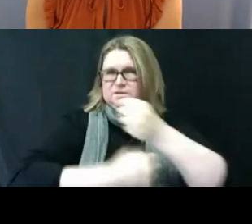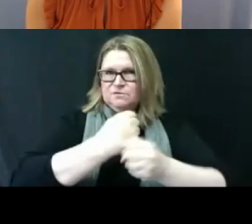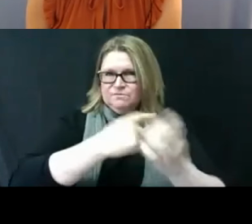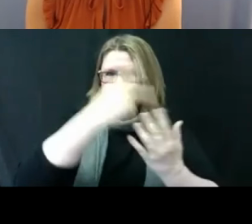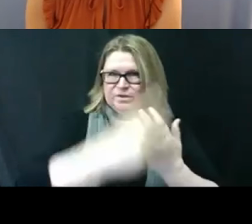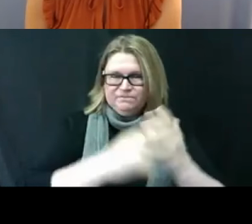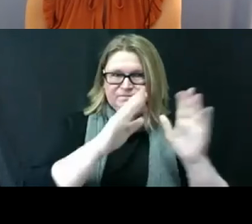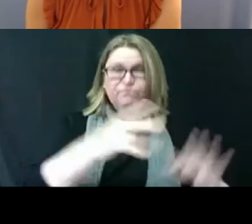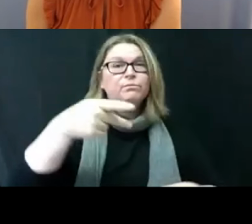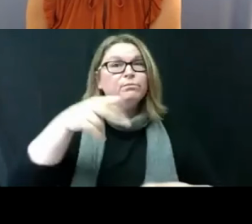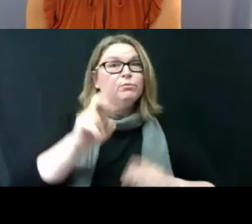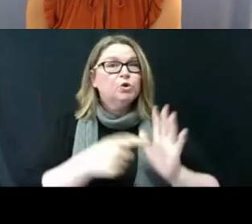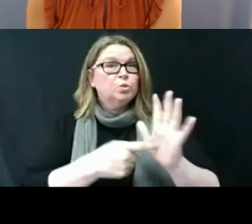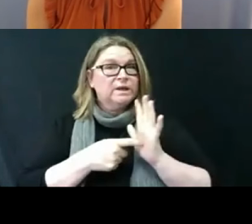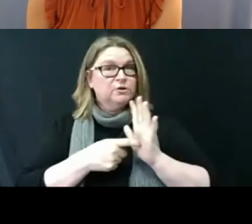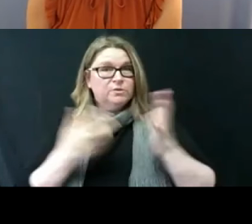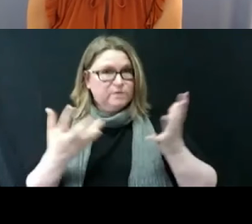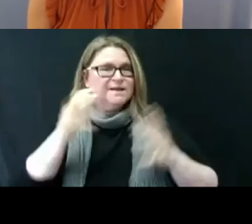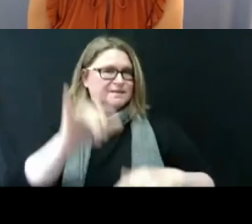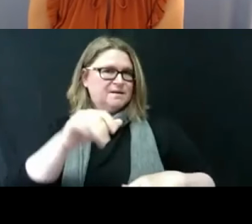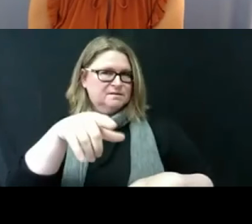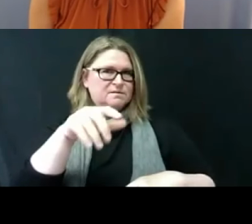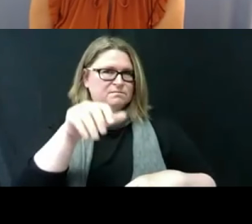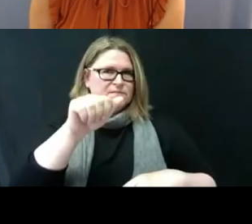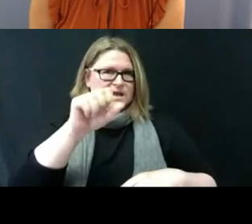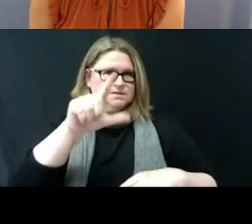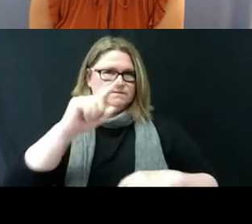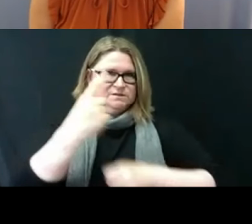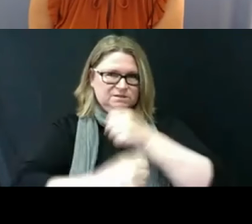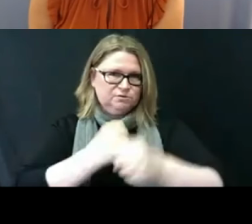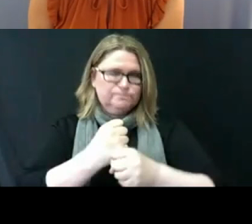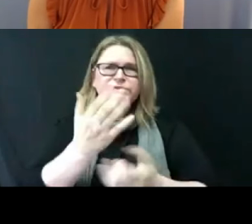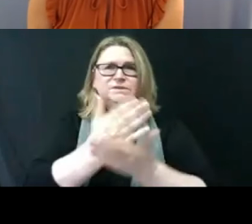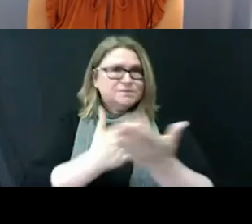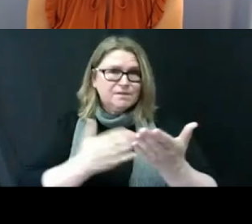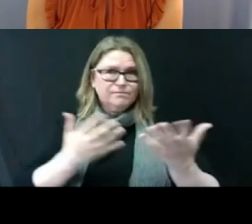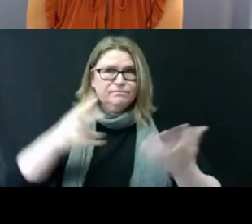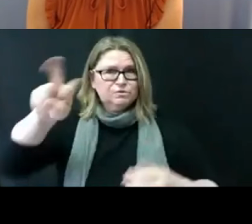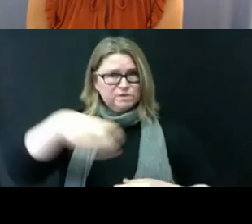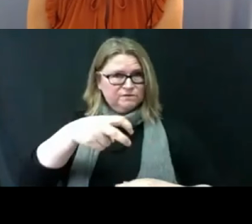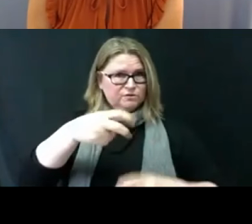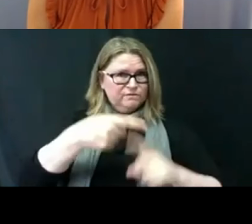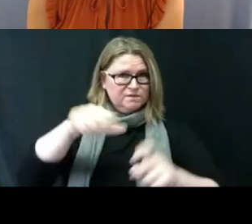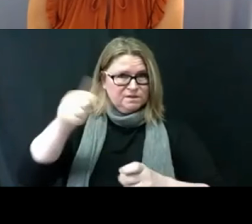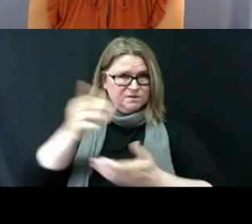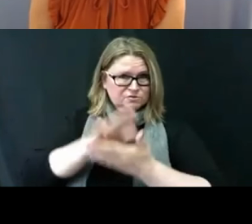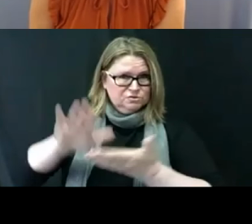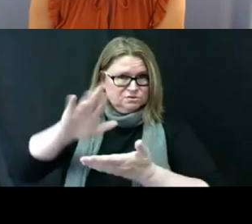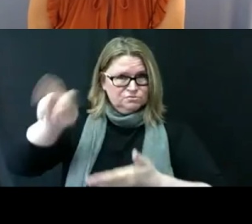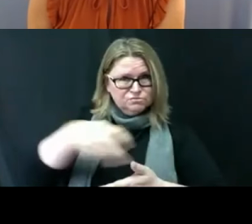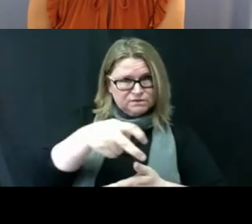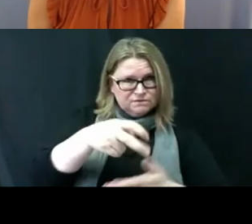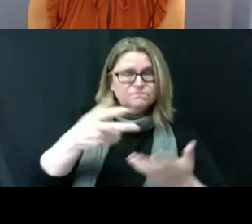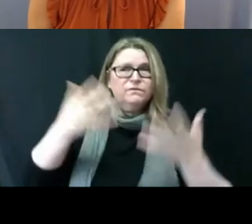is 180 credits total, which is a 4-year program. And then the prerequisites is ASL first year. And